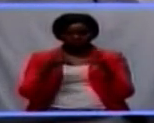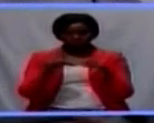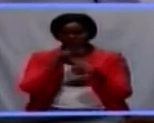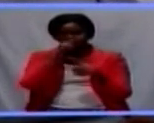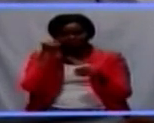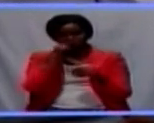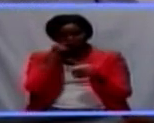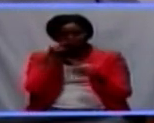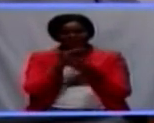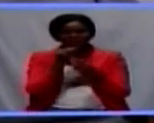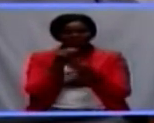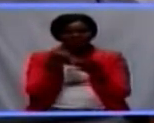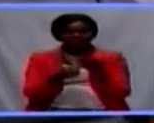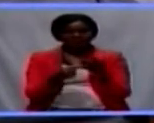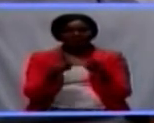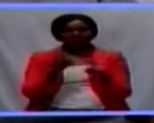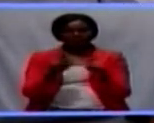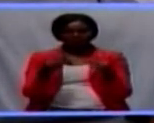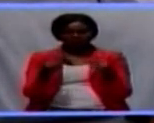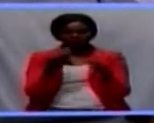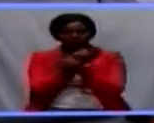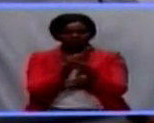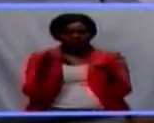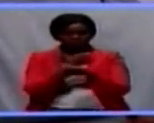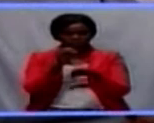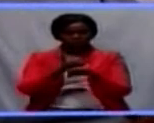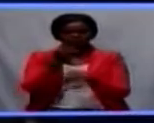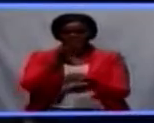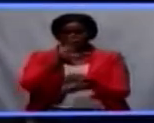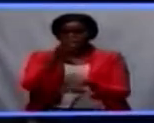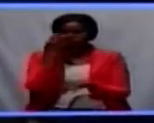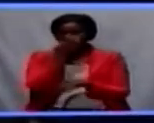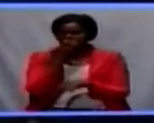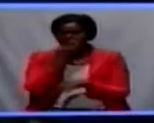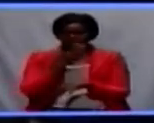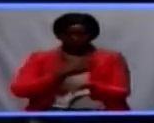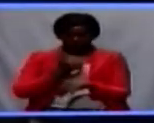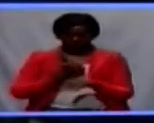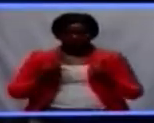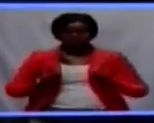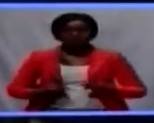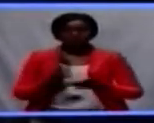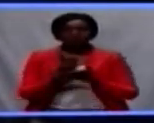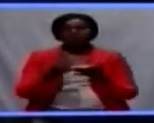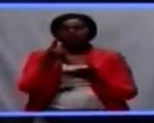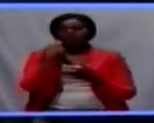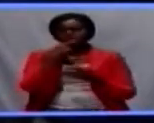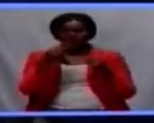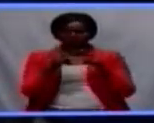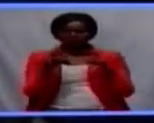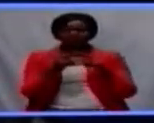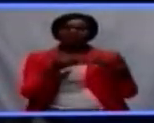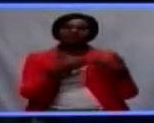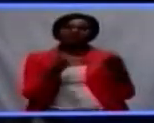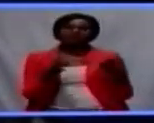whatever, you take it that they're exercising their freedom to speak. And personally, I'm somebody who is very open to positive